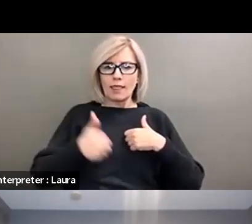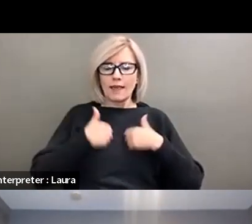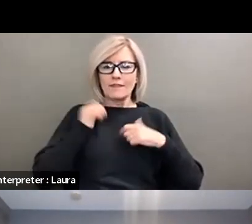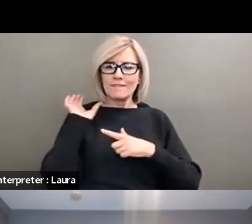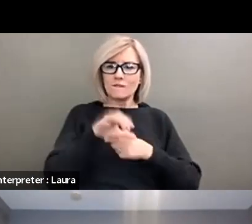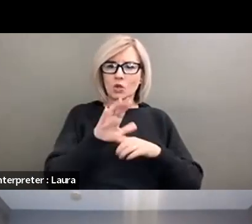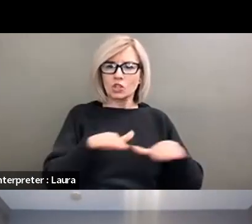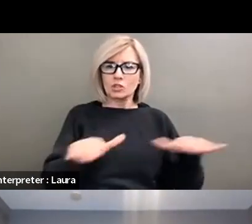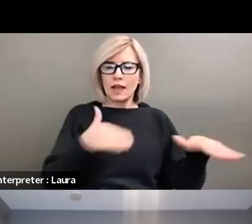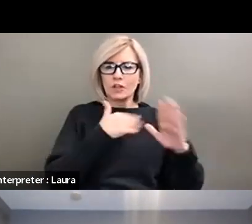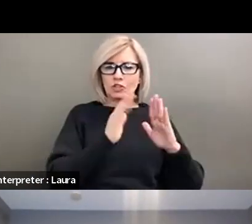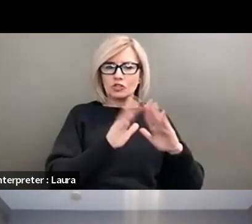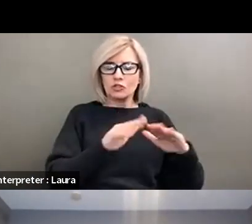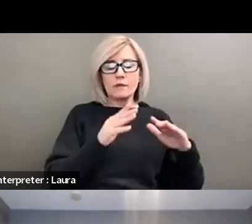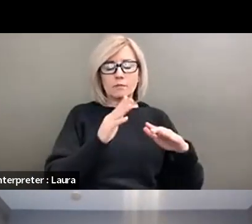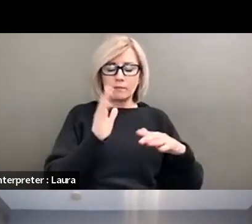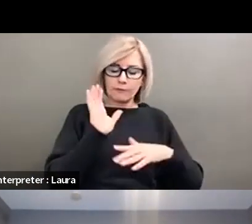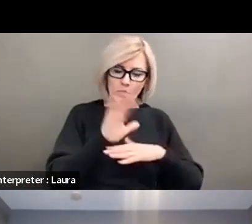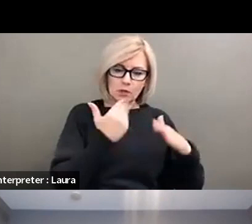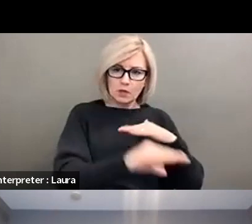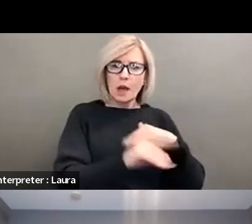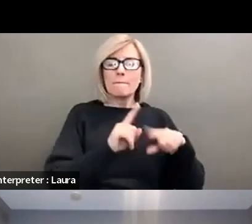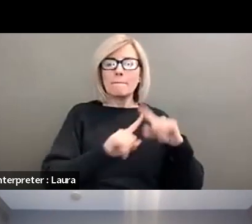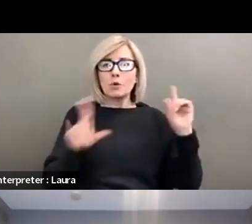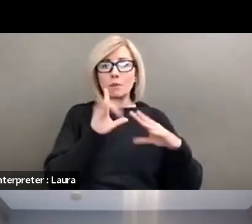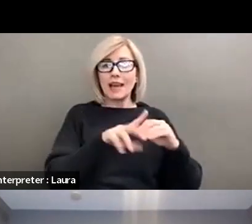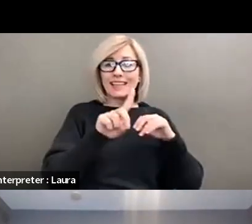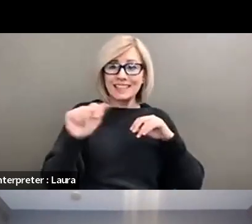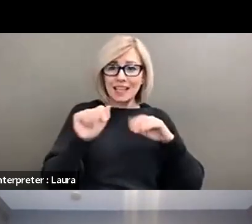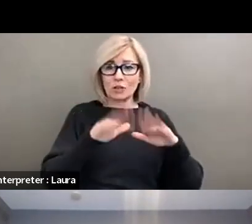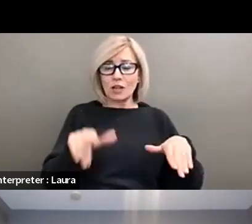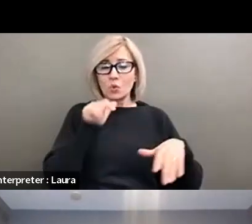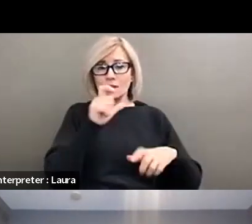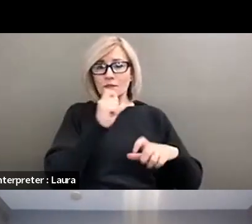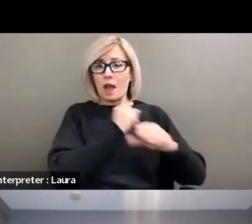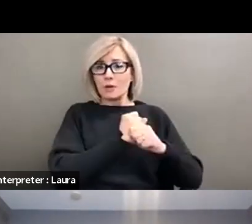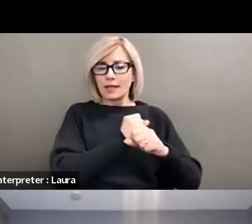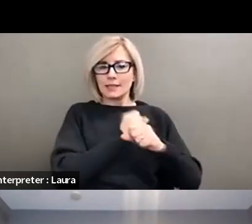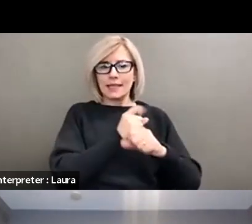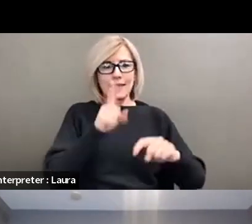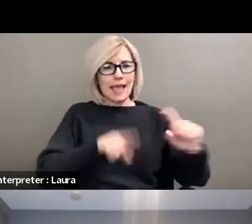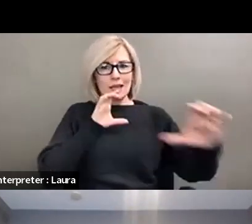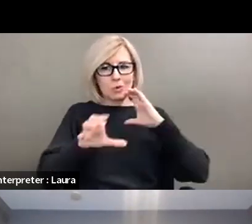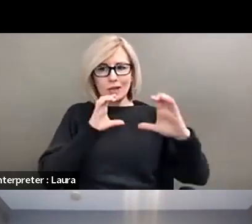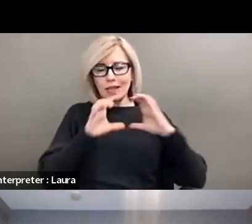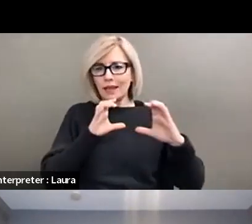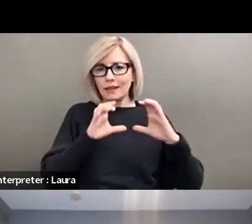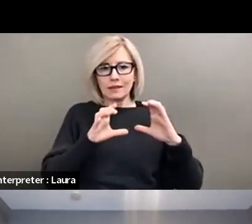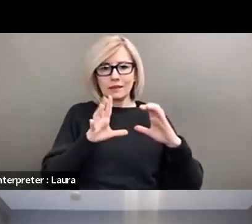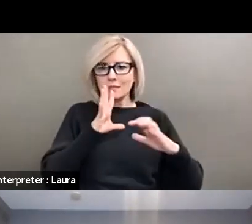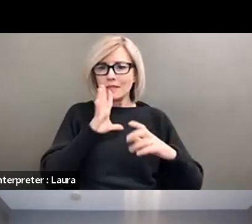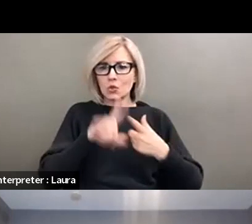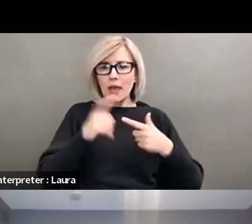children, but they don't protect them when they get here. We're talking about a disabled child who cannot communicate and speak back to